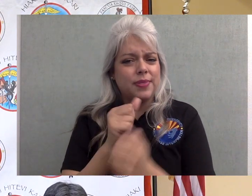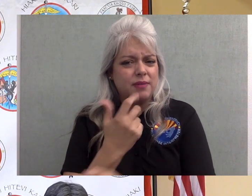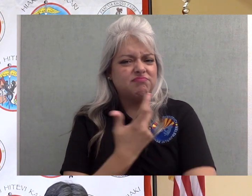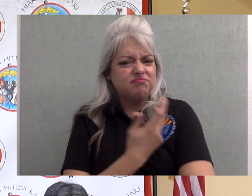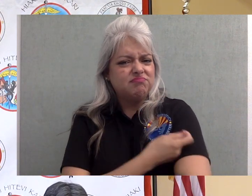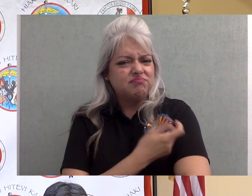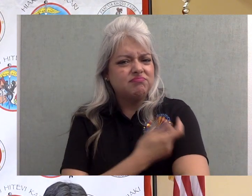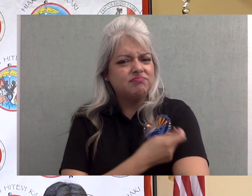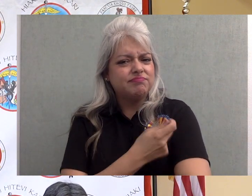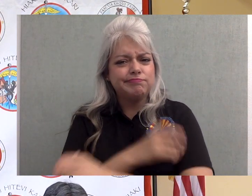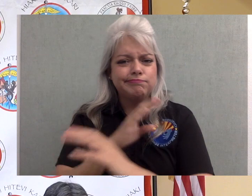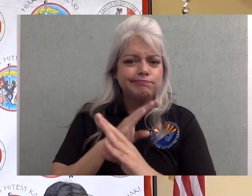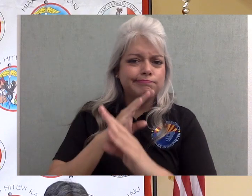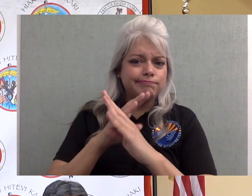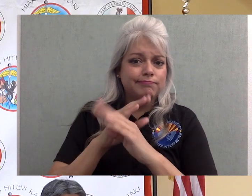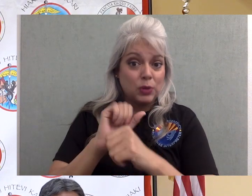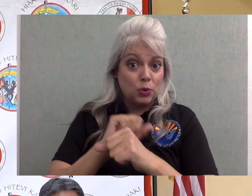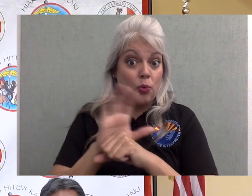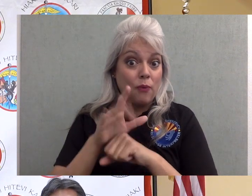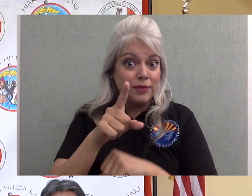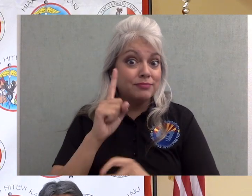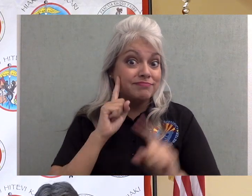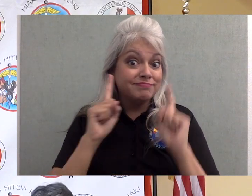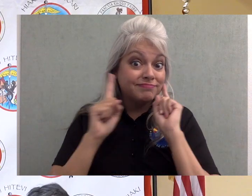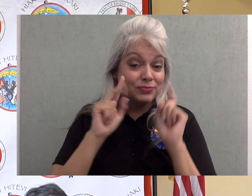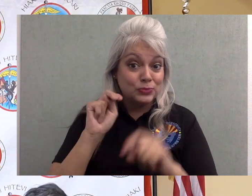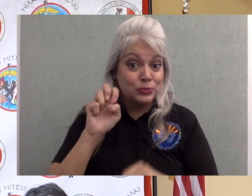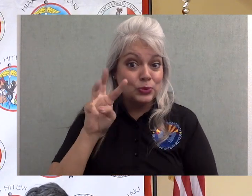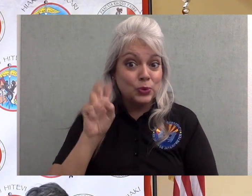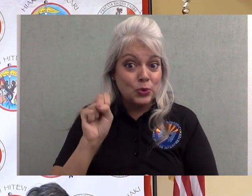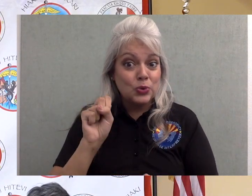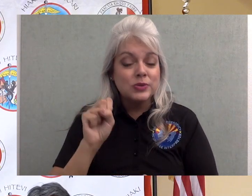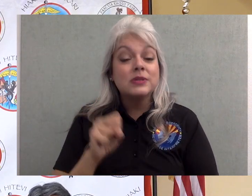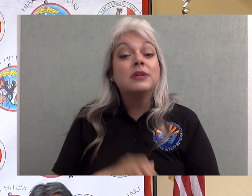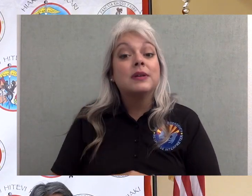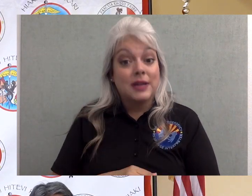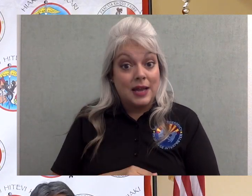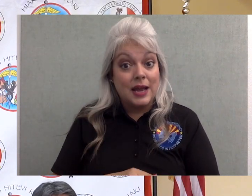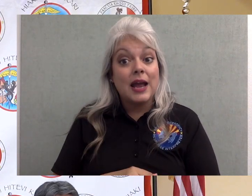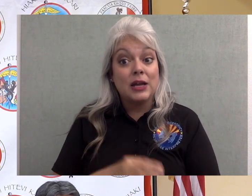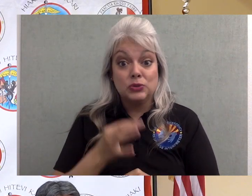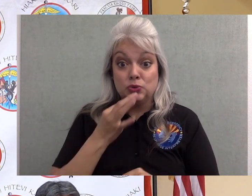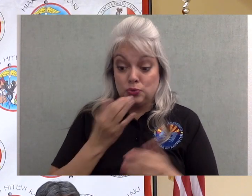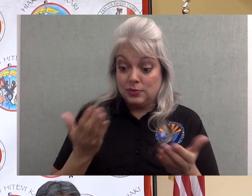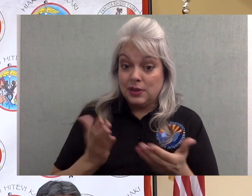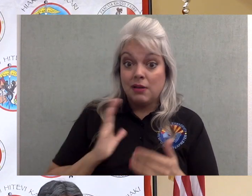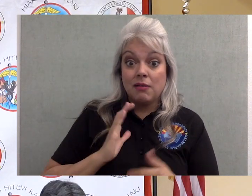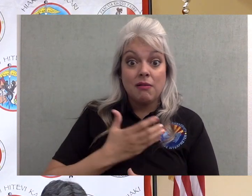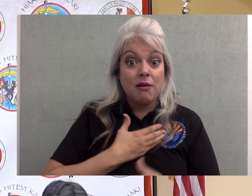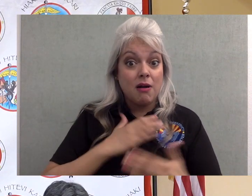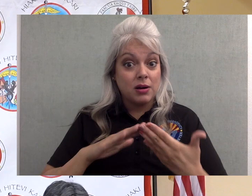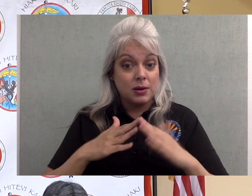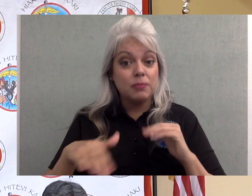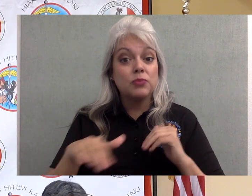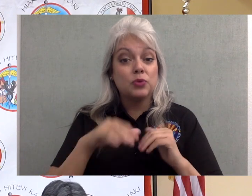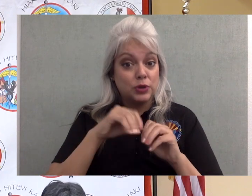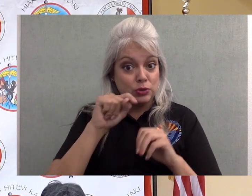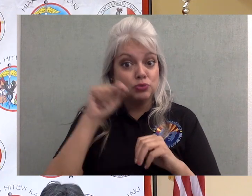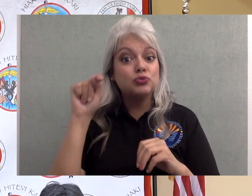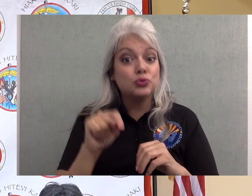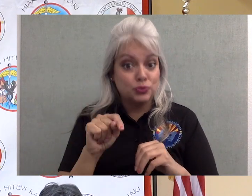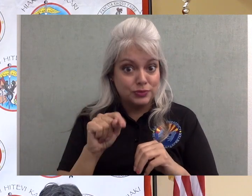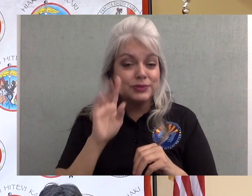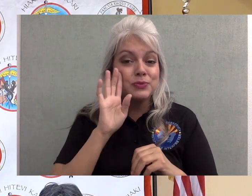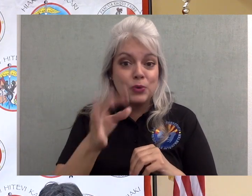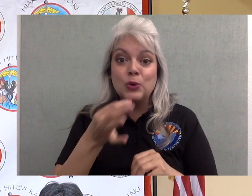news, and it's very possible that very soon you'll start hearing about actually people getting vaccine doses here in Tucson, including